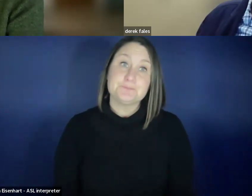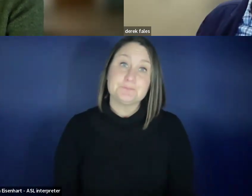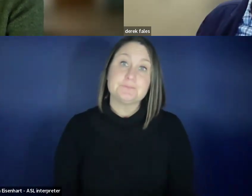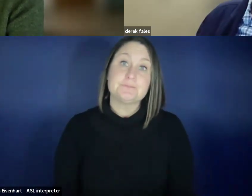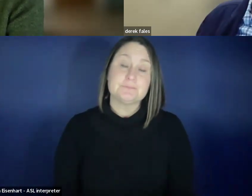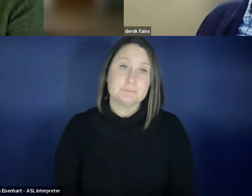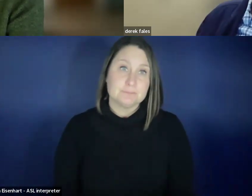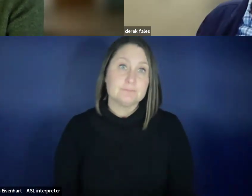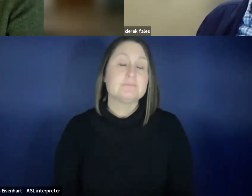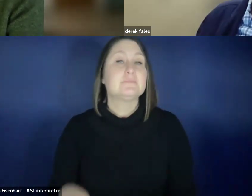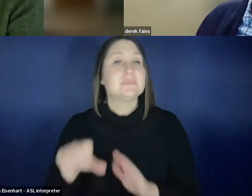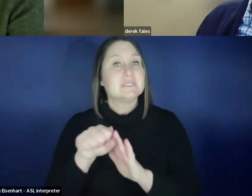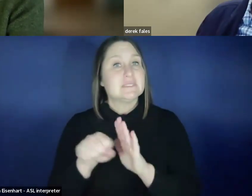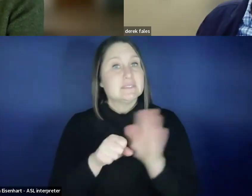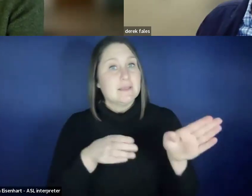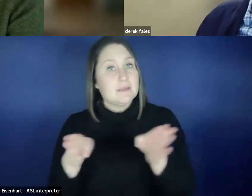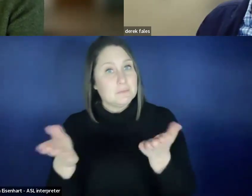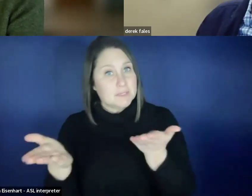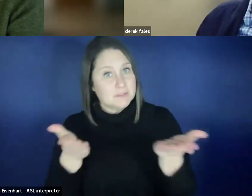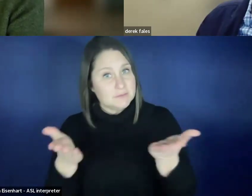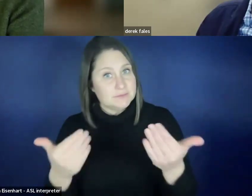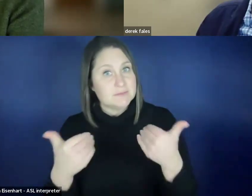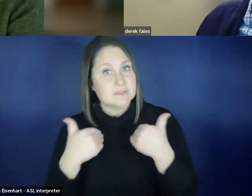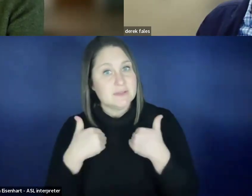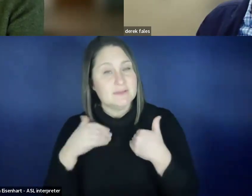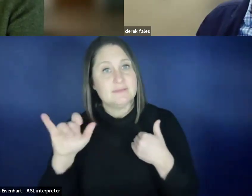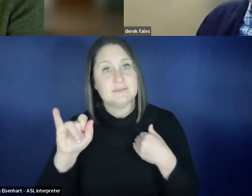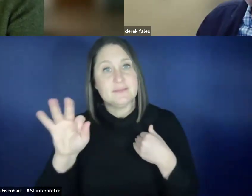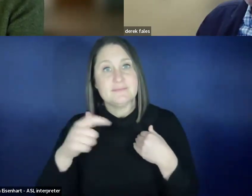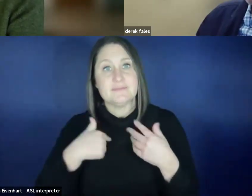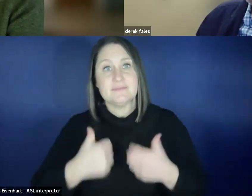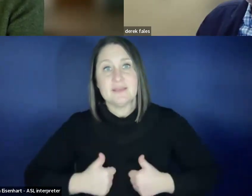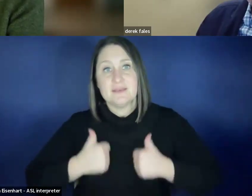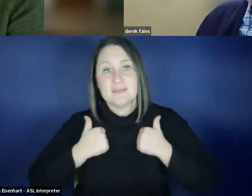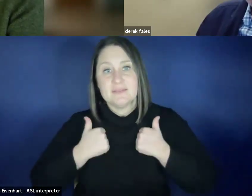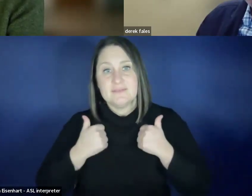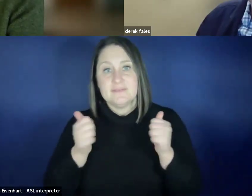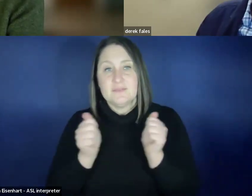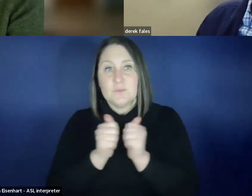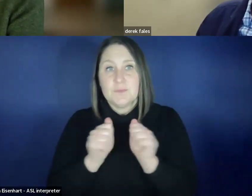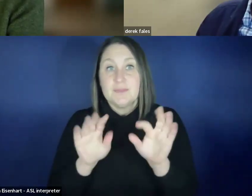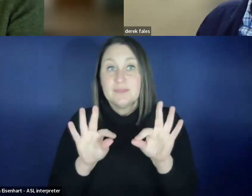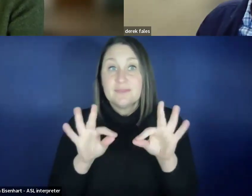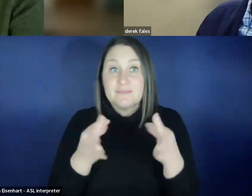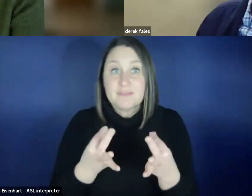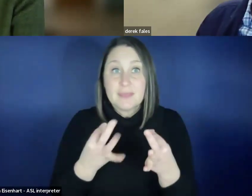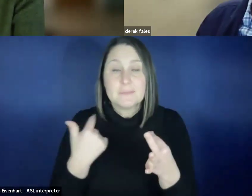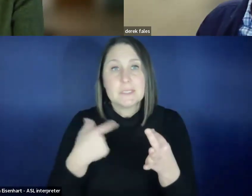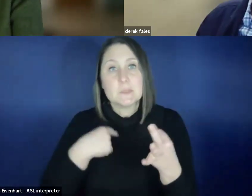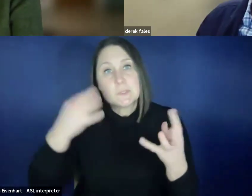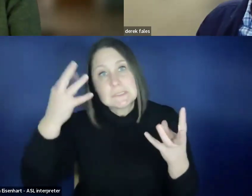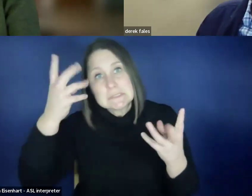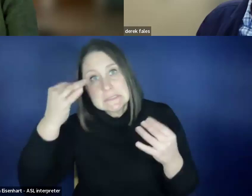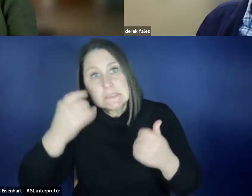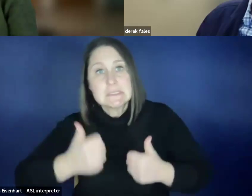There are state plan services. So if I'm living with my family and we're thinking about